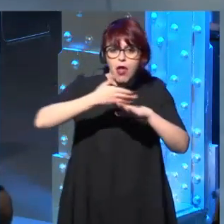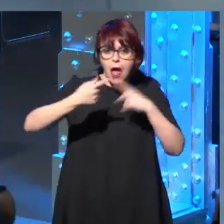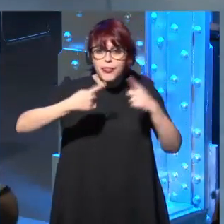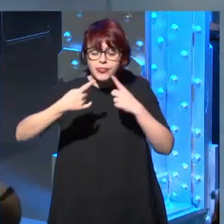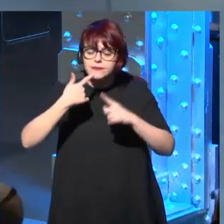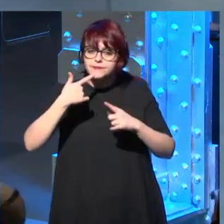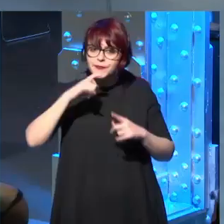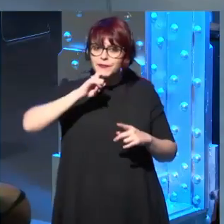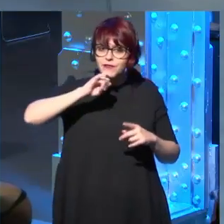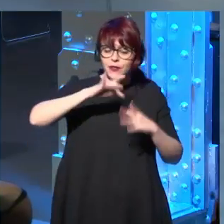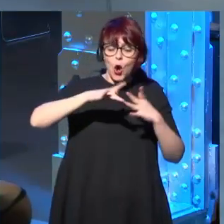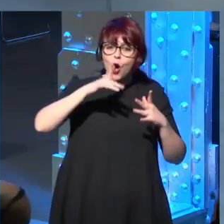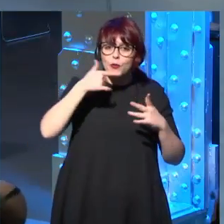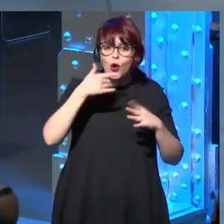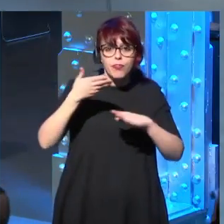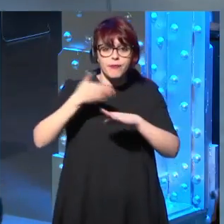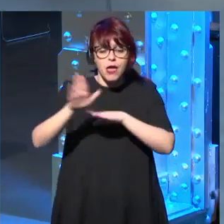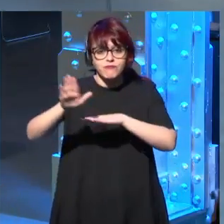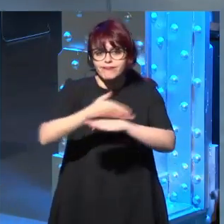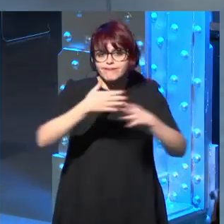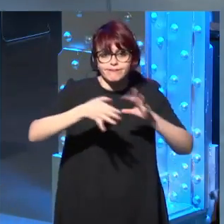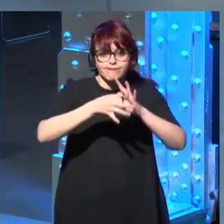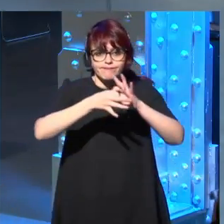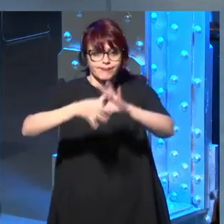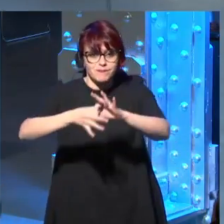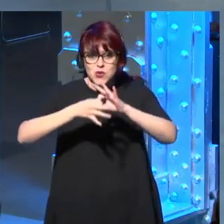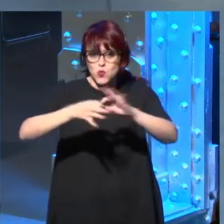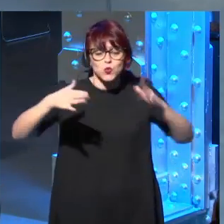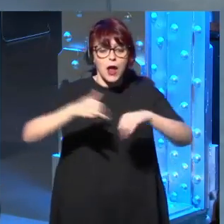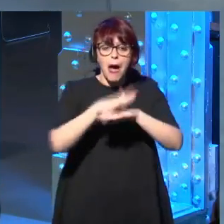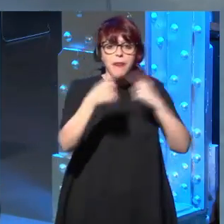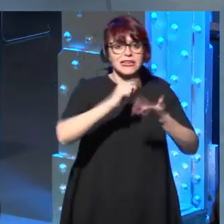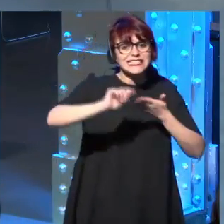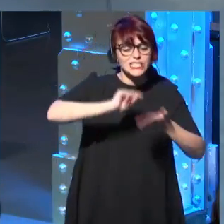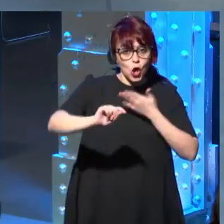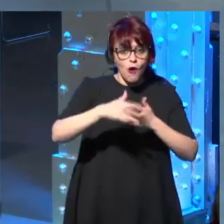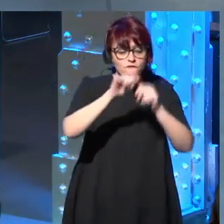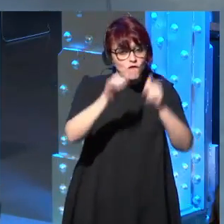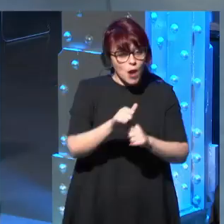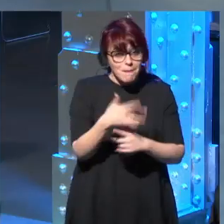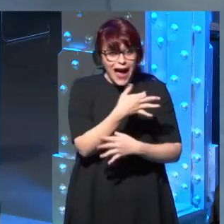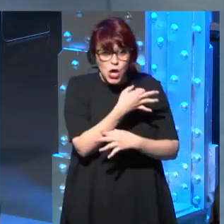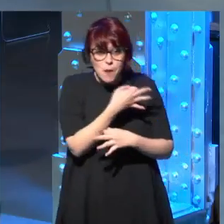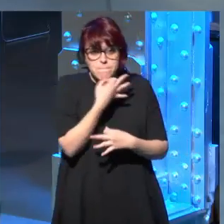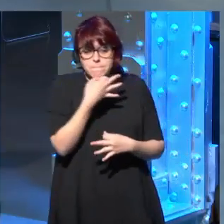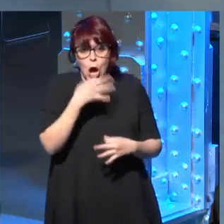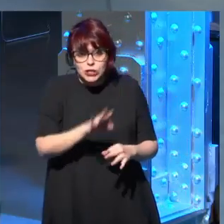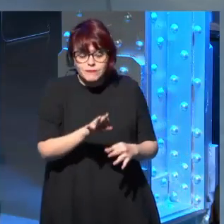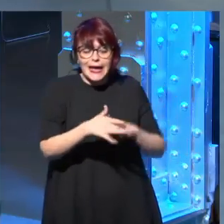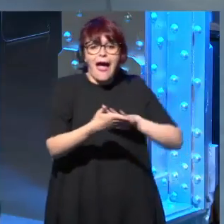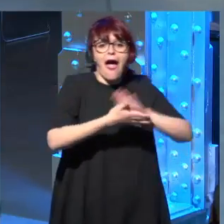And I think the writer who manages that best, that is, talks about